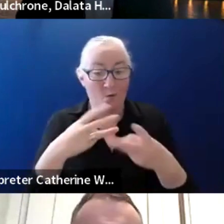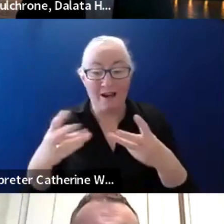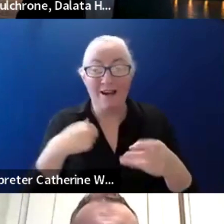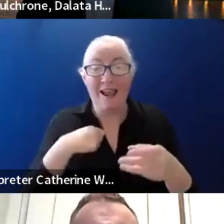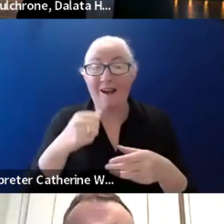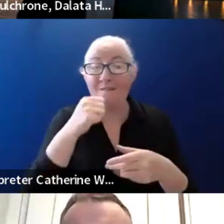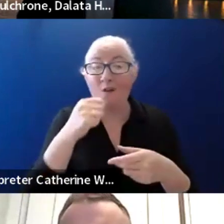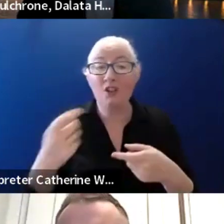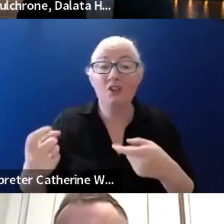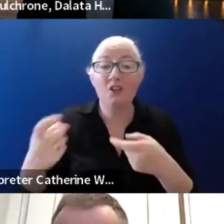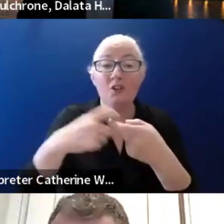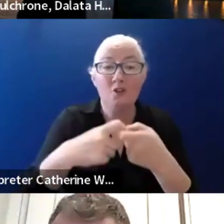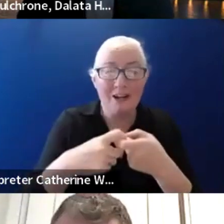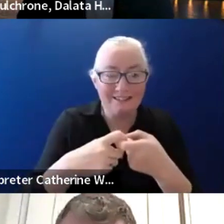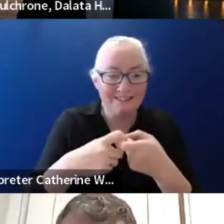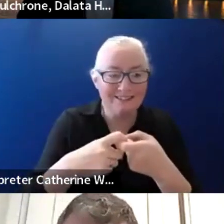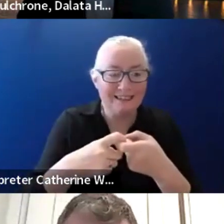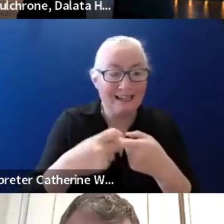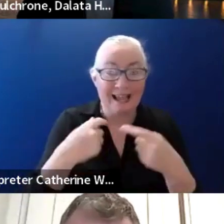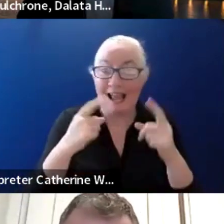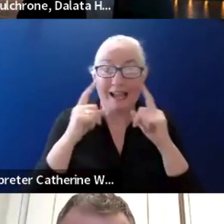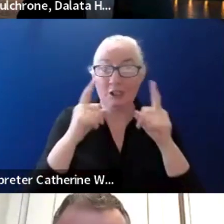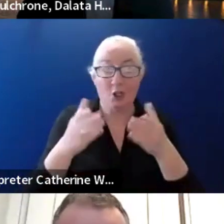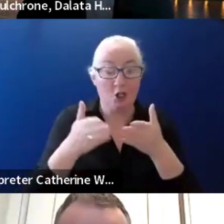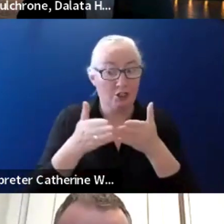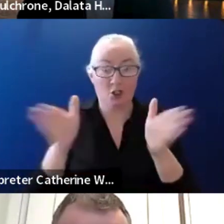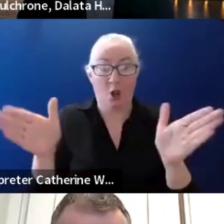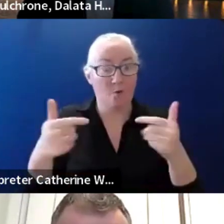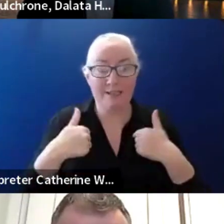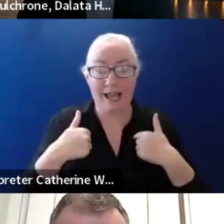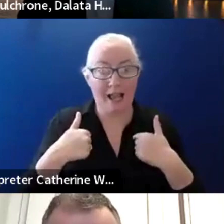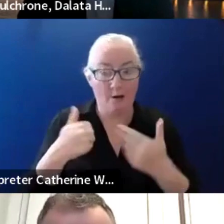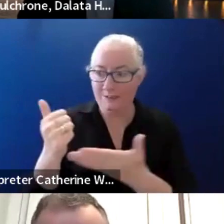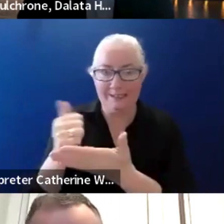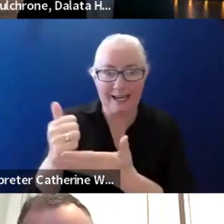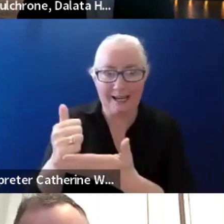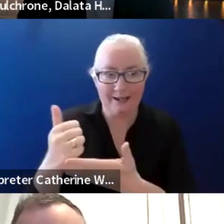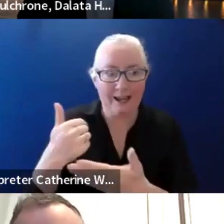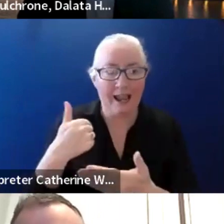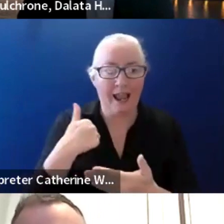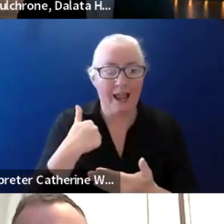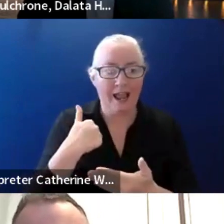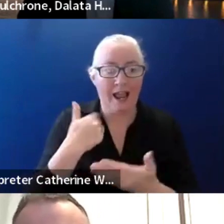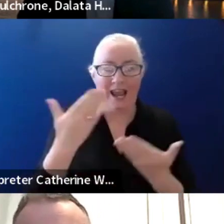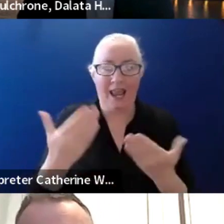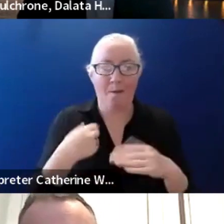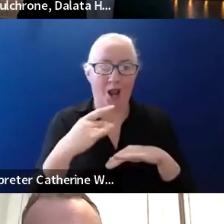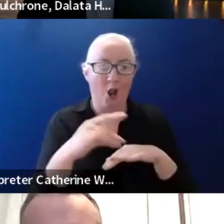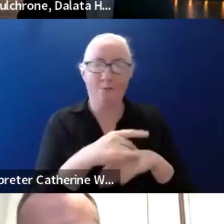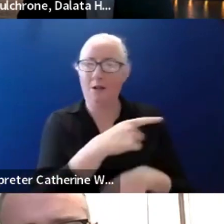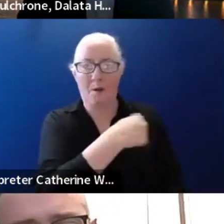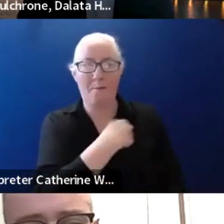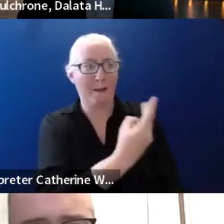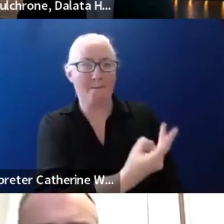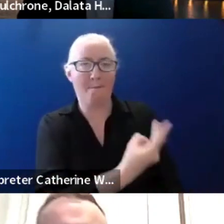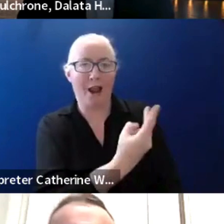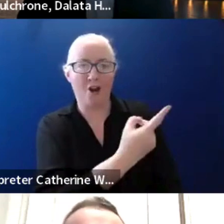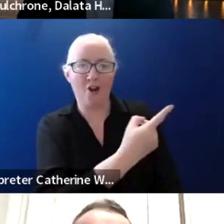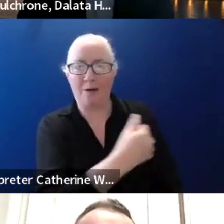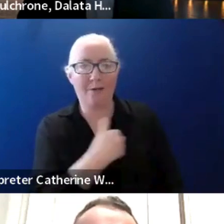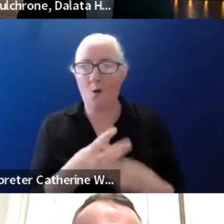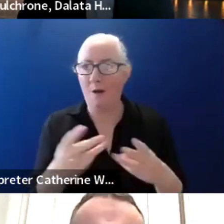This Is Us, This Is Me call, I didn't even disclose that I was gay, and I referred to my now husband as my partner for fear of causing a